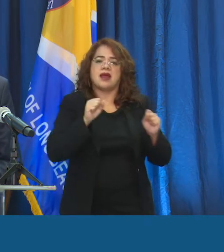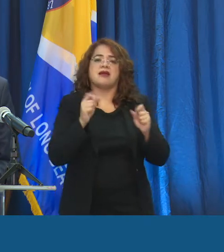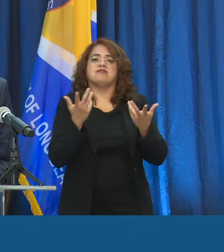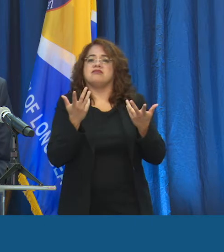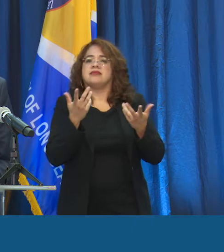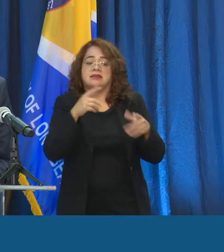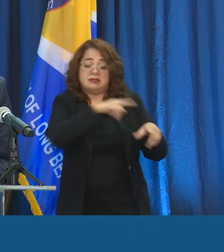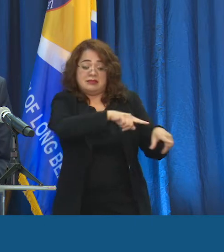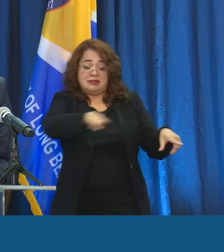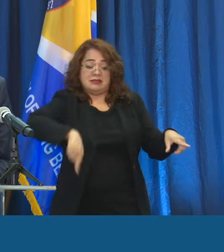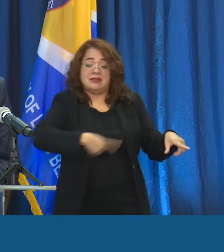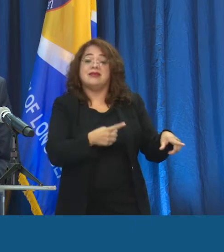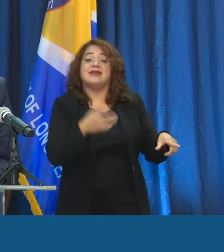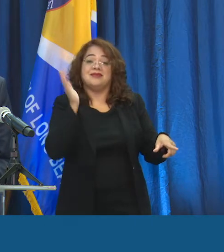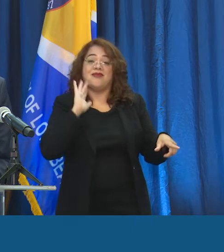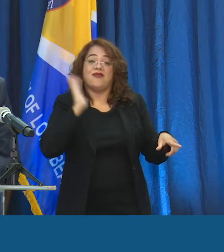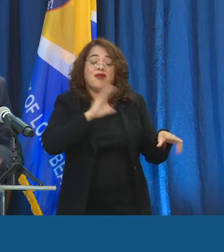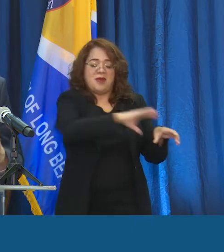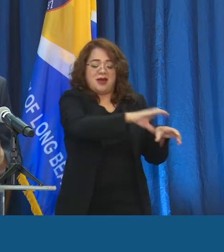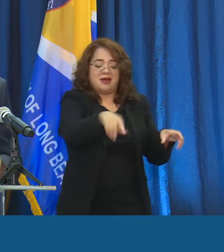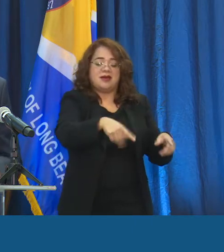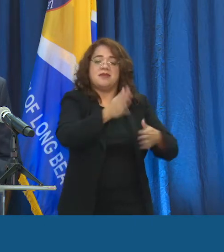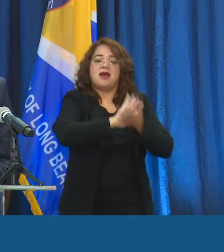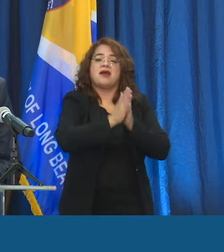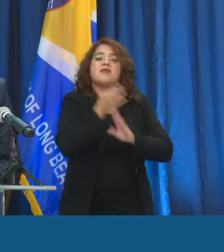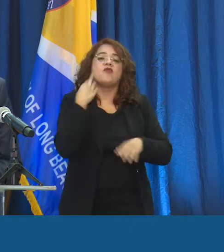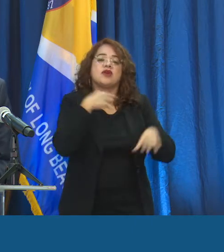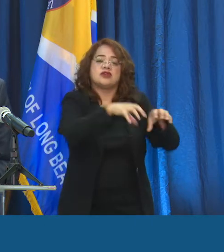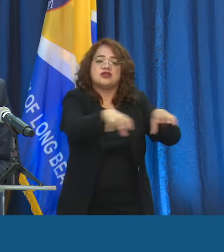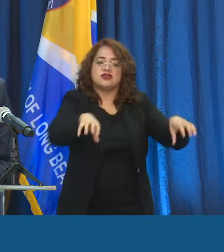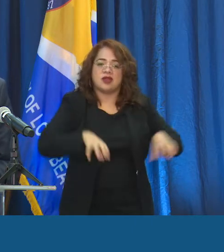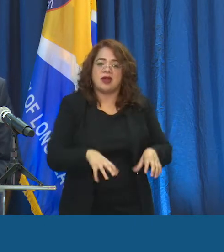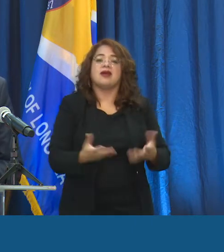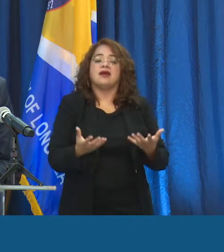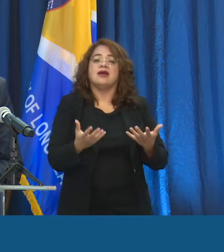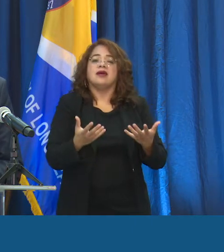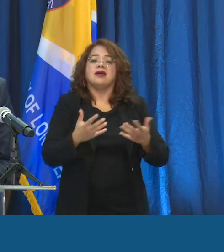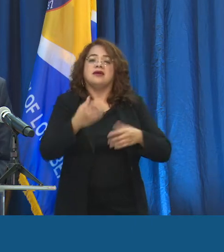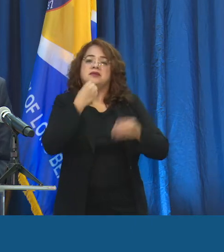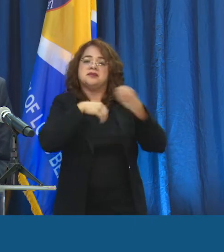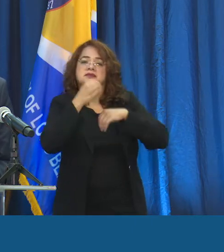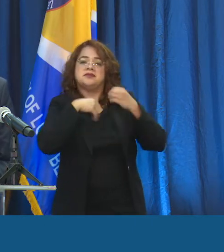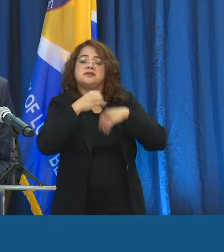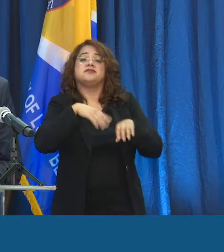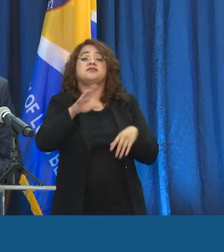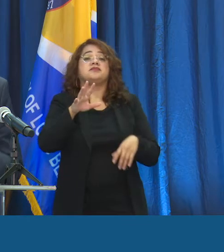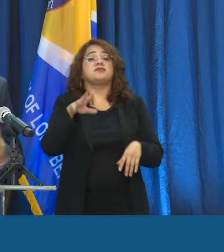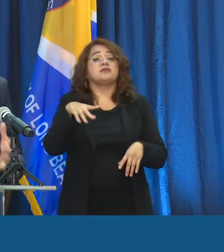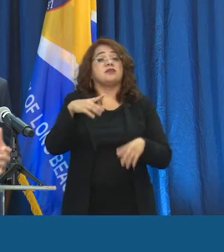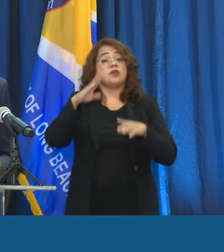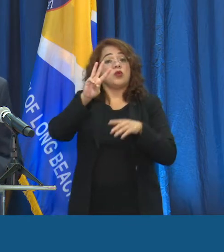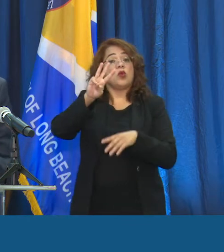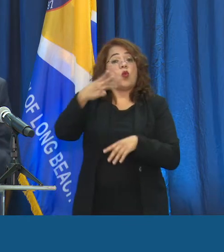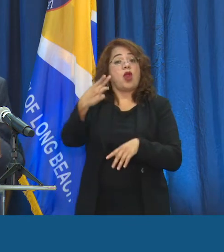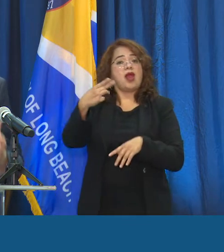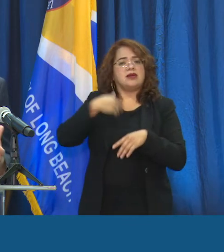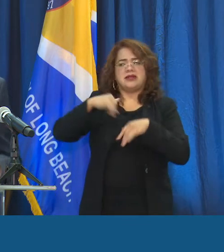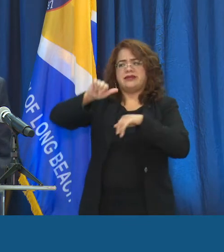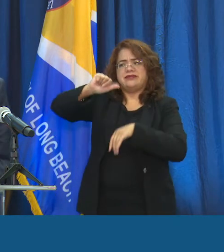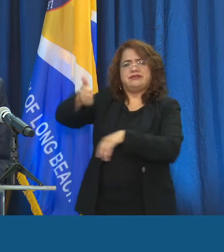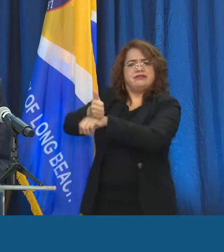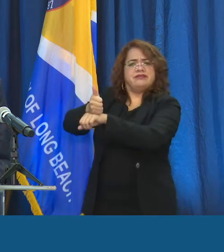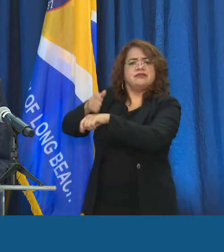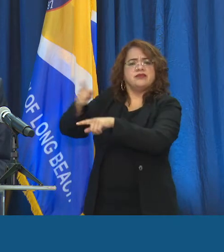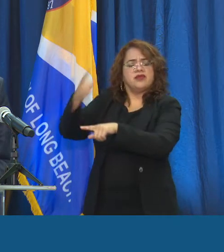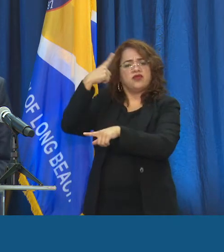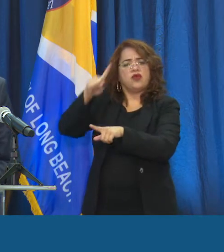equipment. We have a massive warehouse where we actually manage personal protective equipment for businesses, for